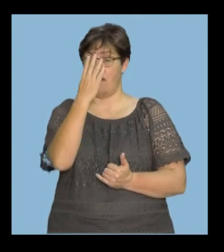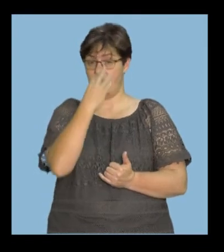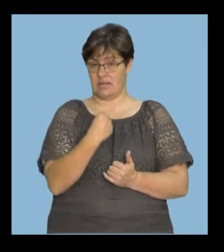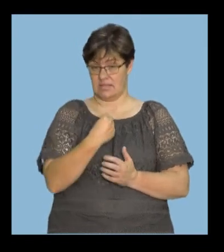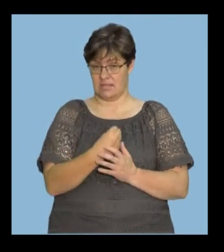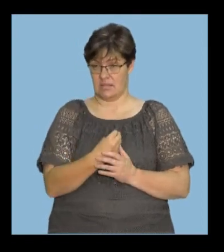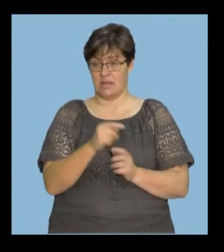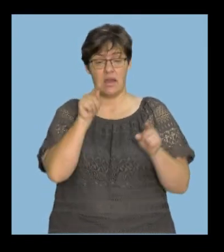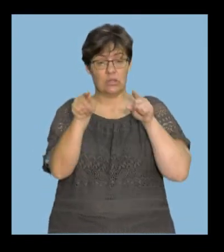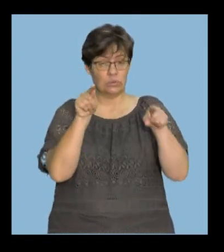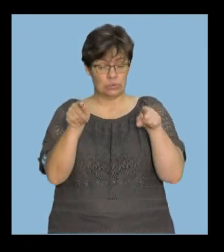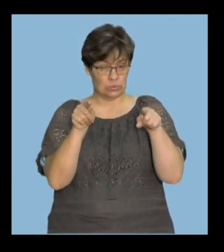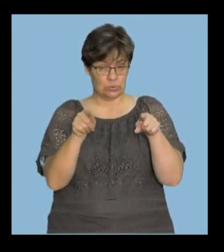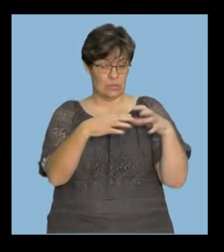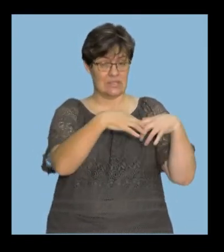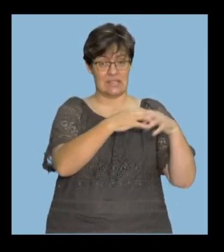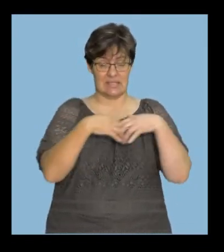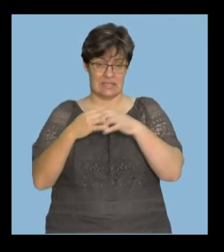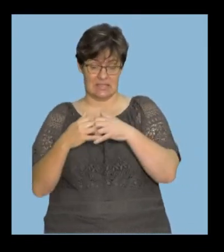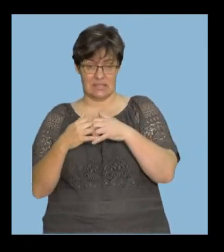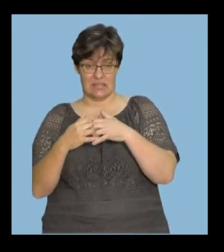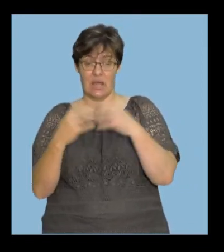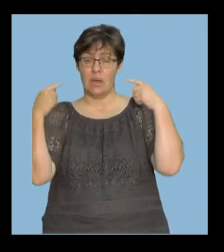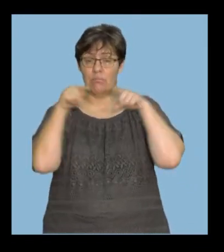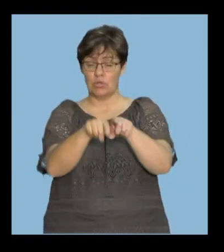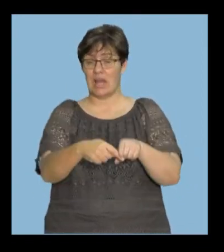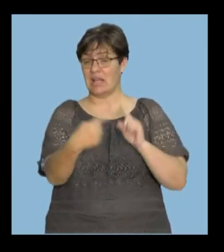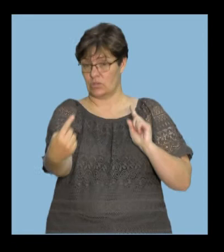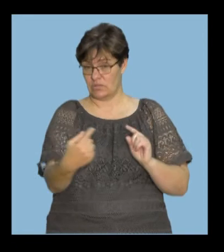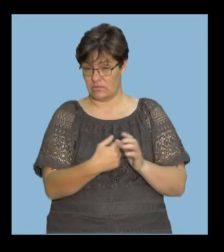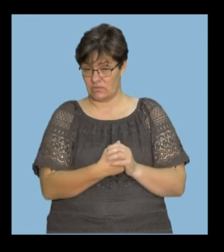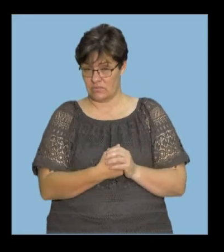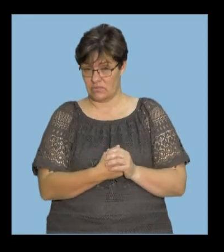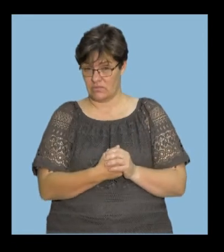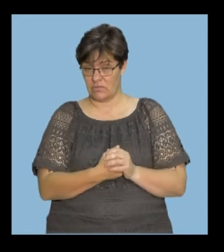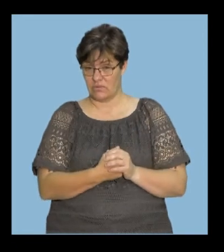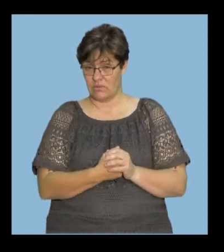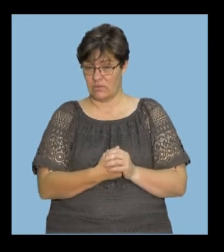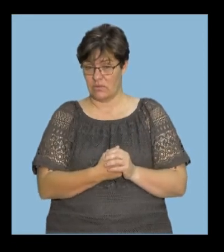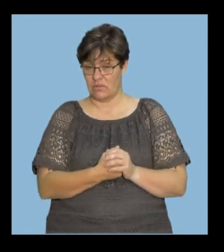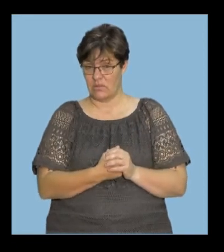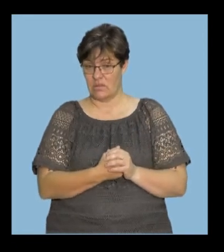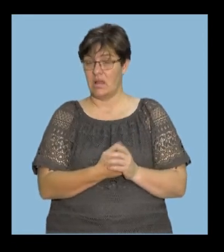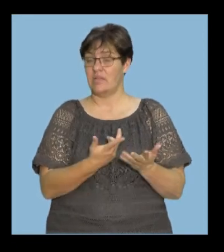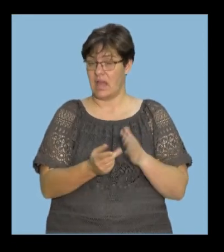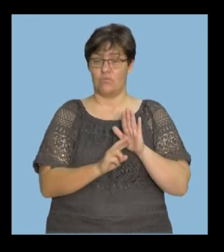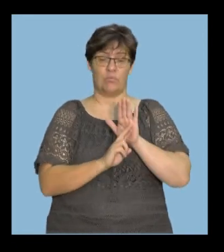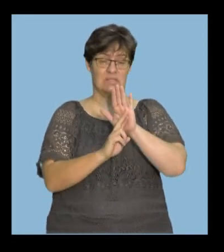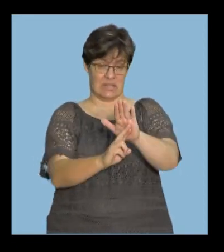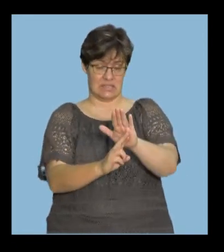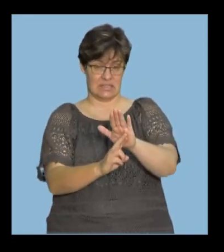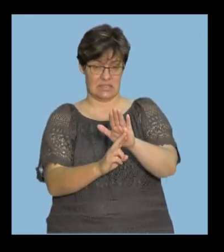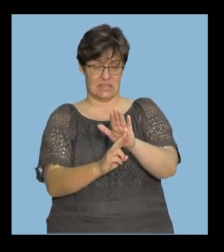ask us, in terms of these two sets that are mutually exclusive, they're written as mutually exclusive events,